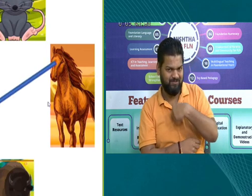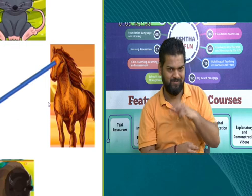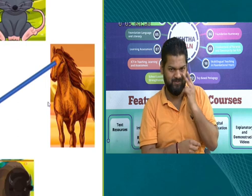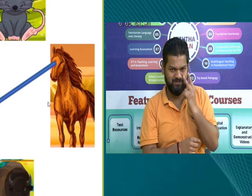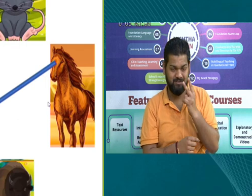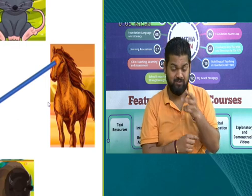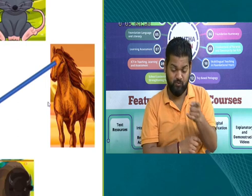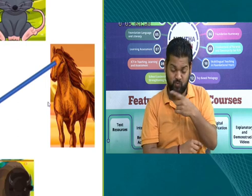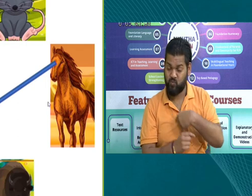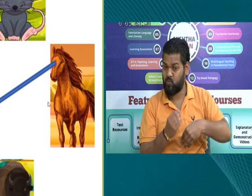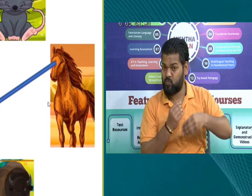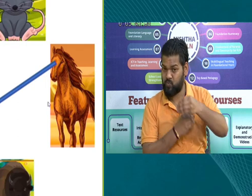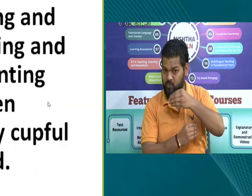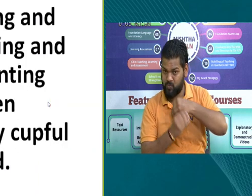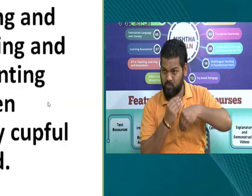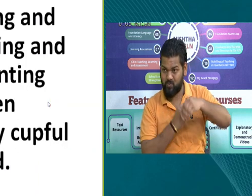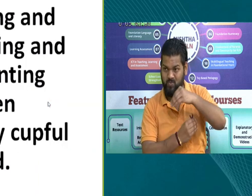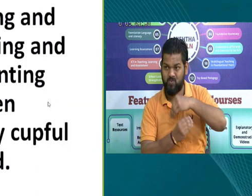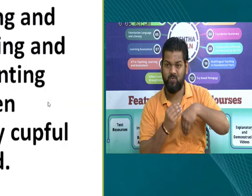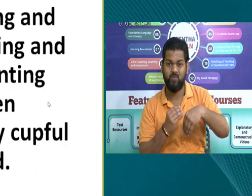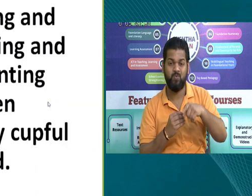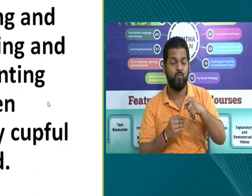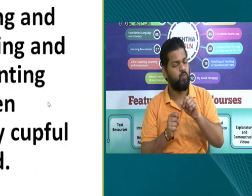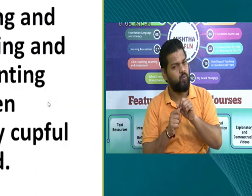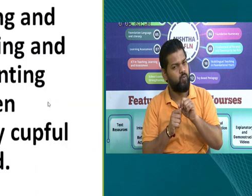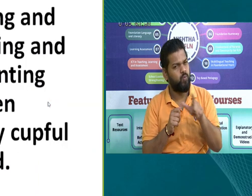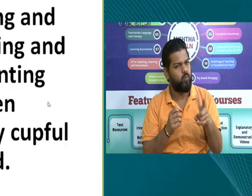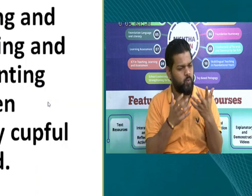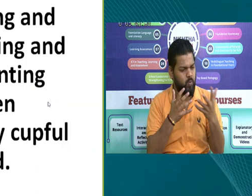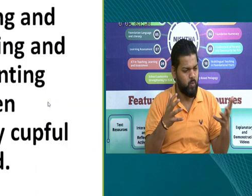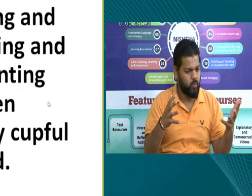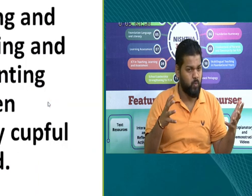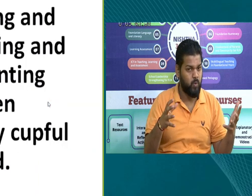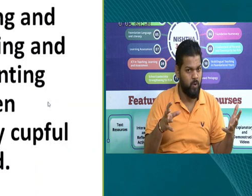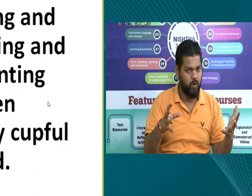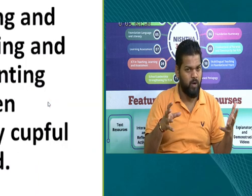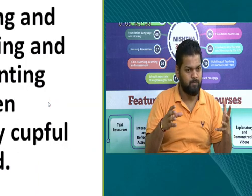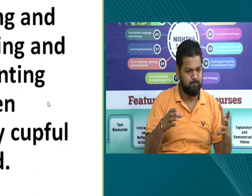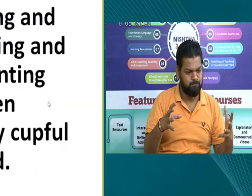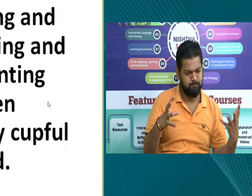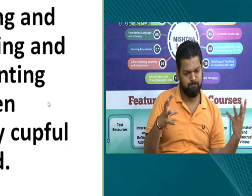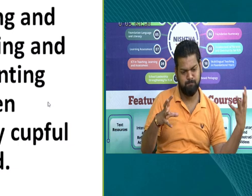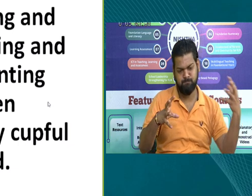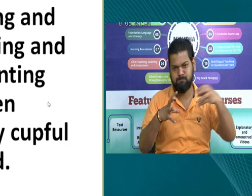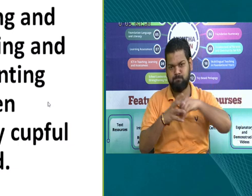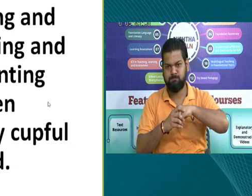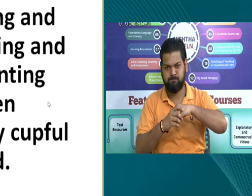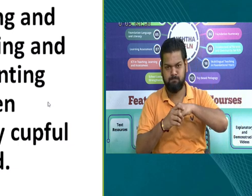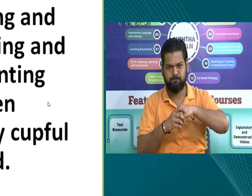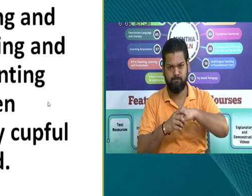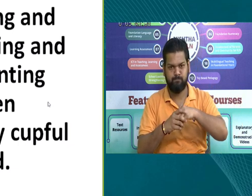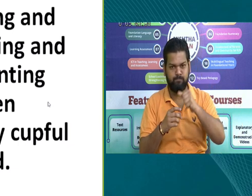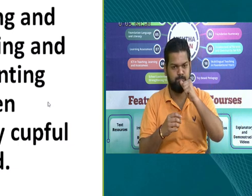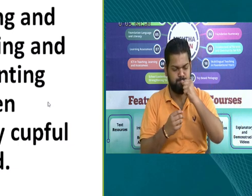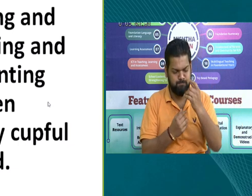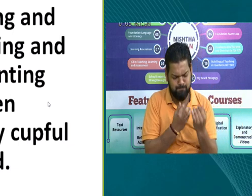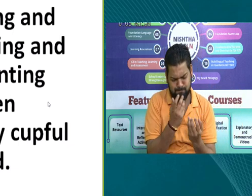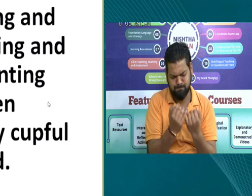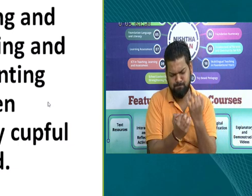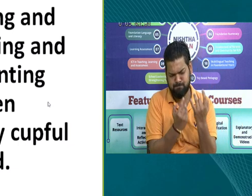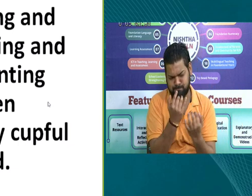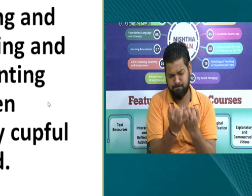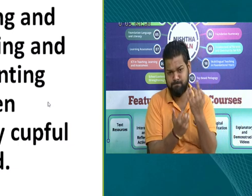after mixing, he boiled everything together. So after lots of boiling